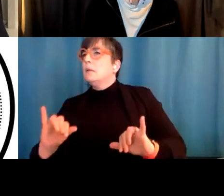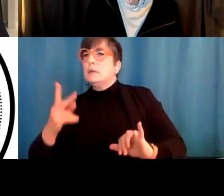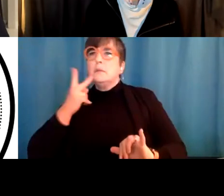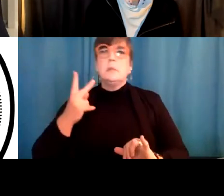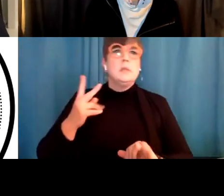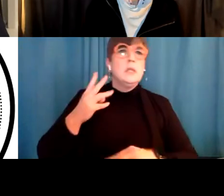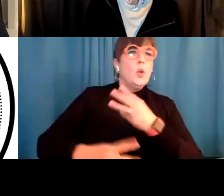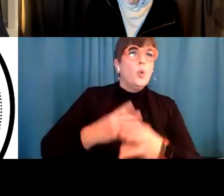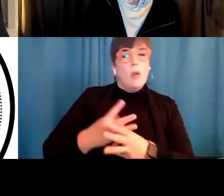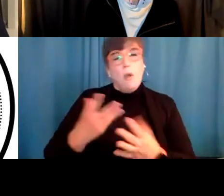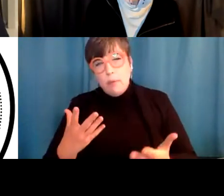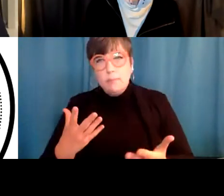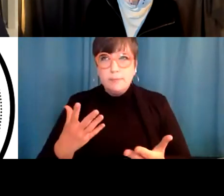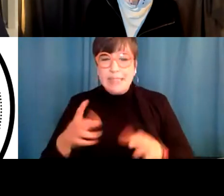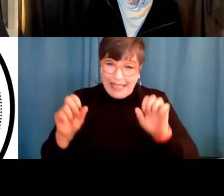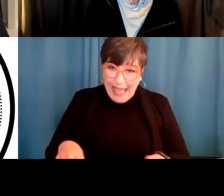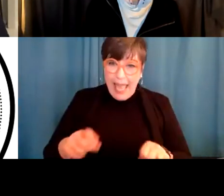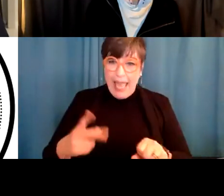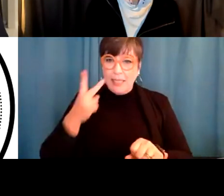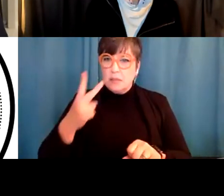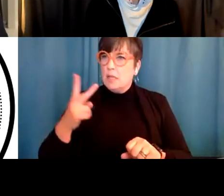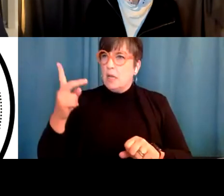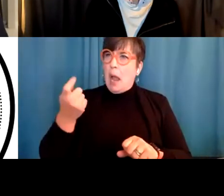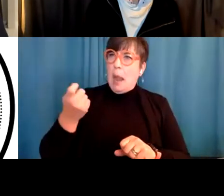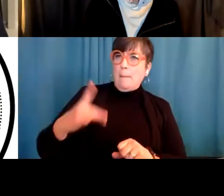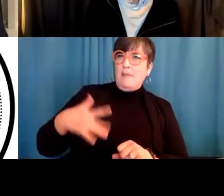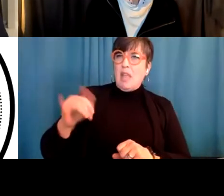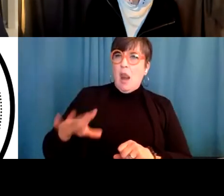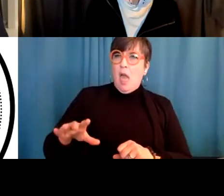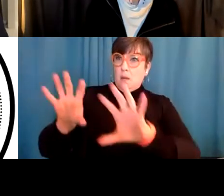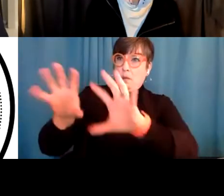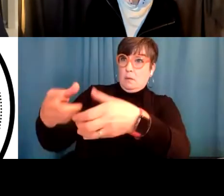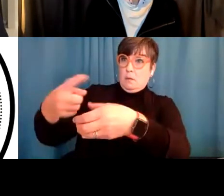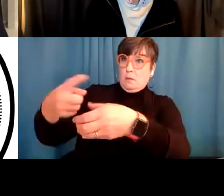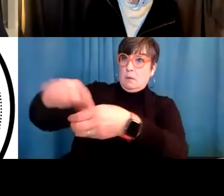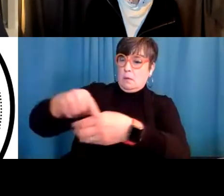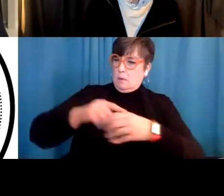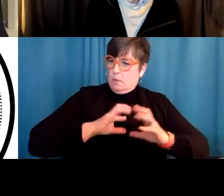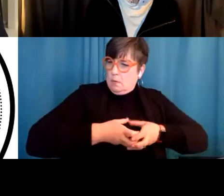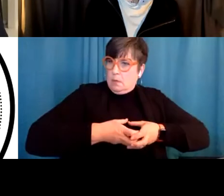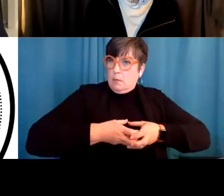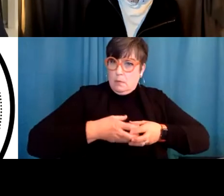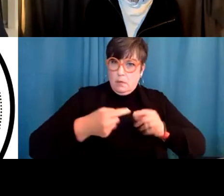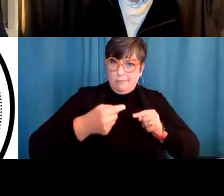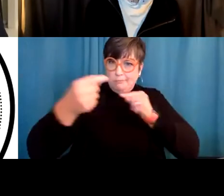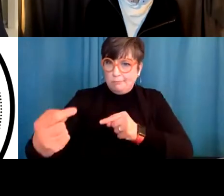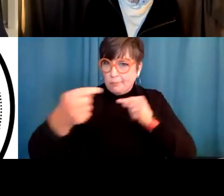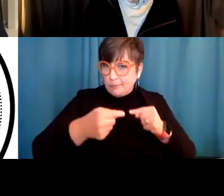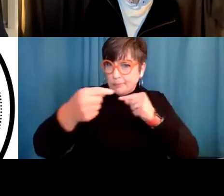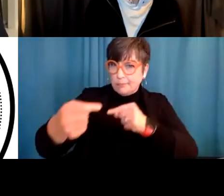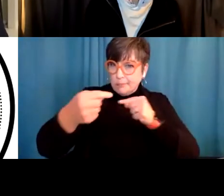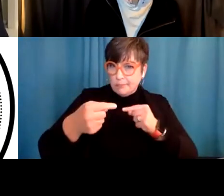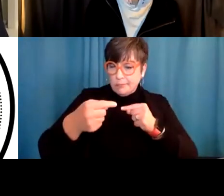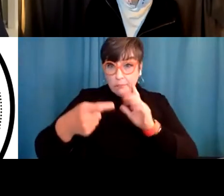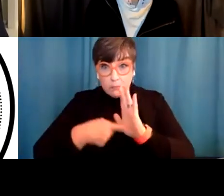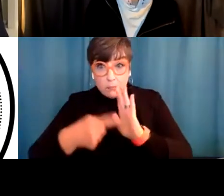to see the world in kind of an us versus them way, that our in-group biases cause us to discriminate against